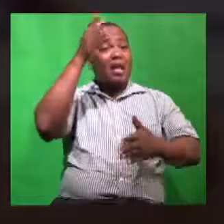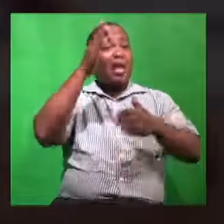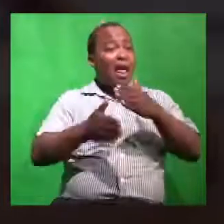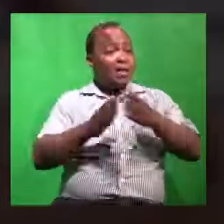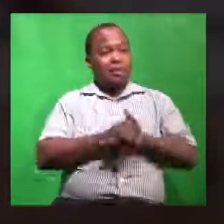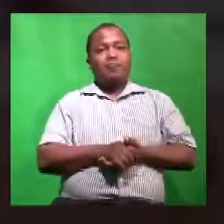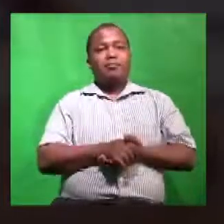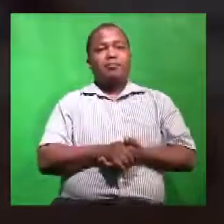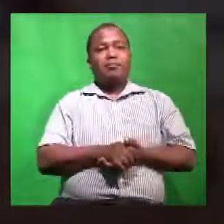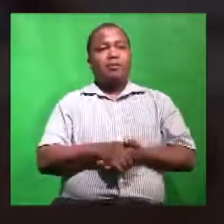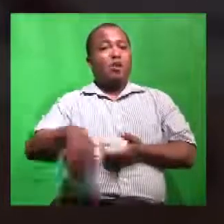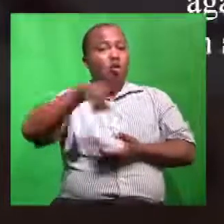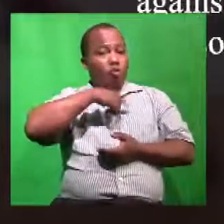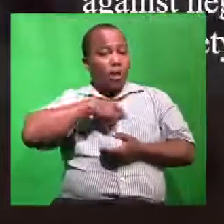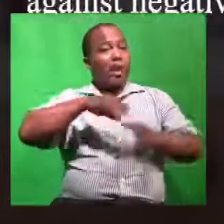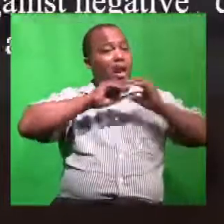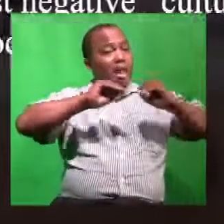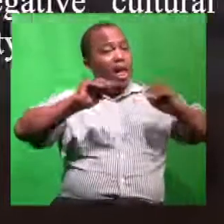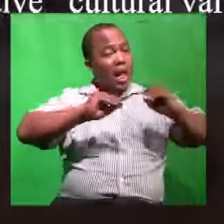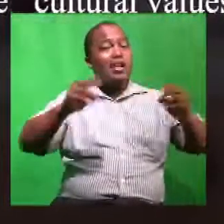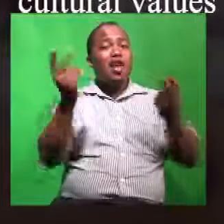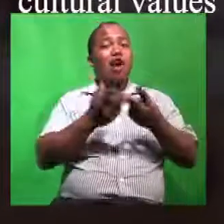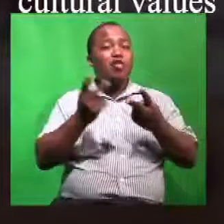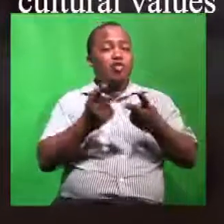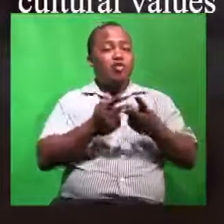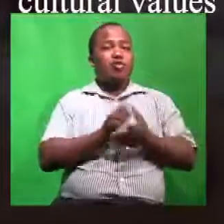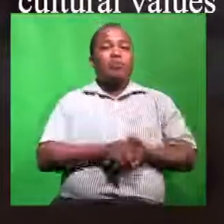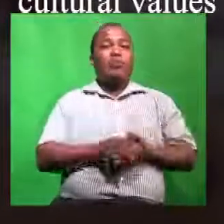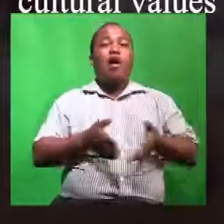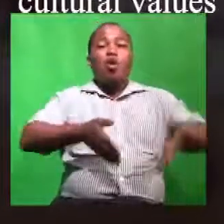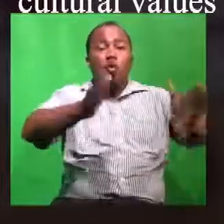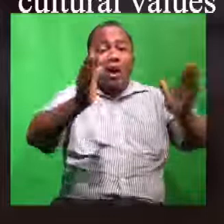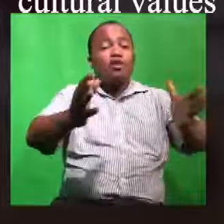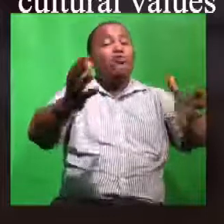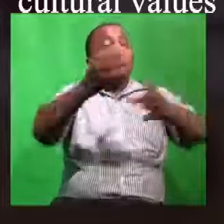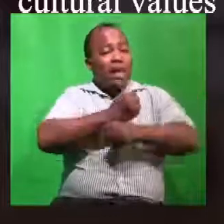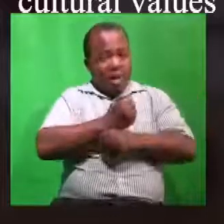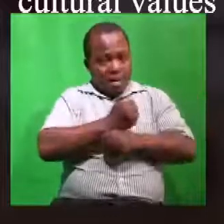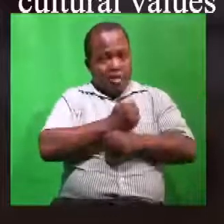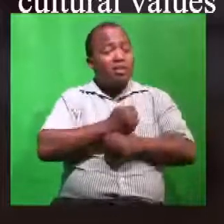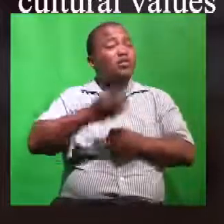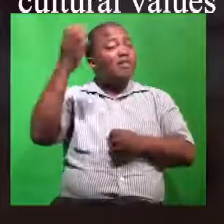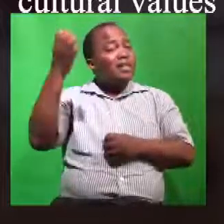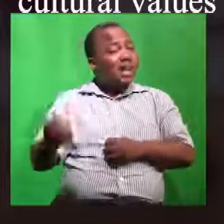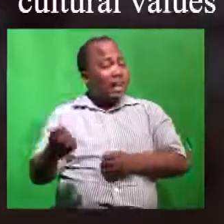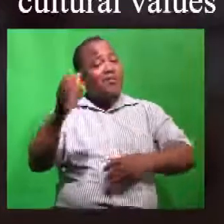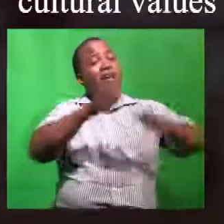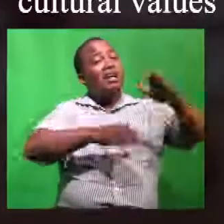one, we have learned also the way to be taken against negative cultural value in a